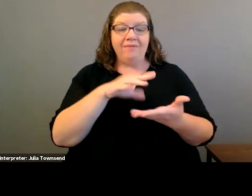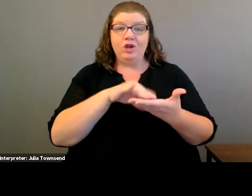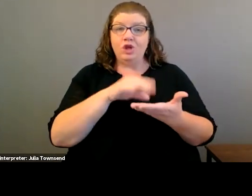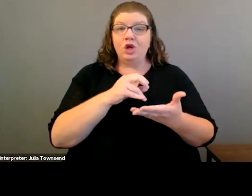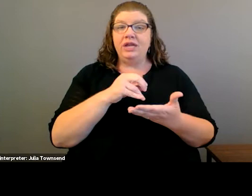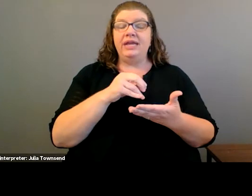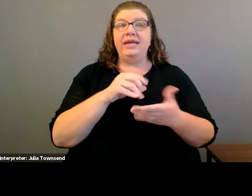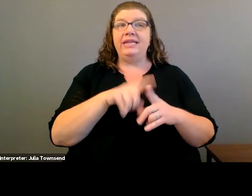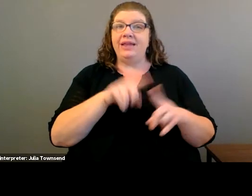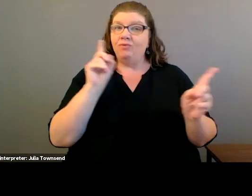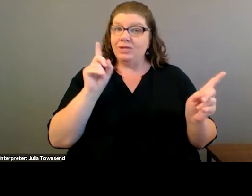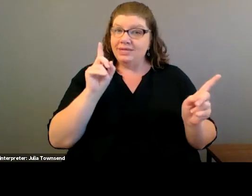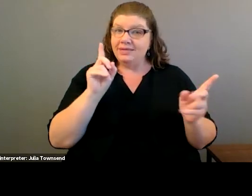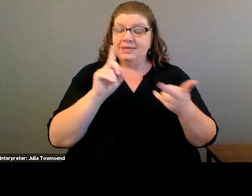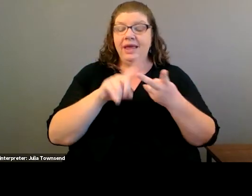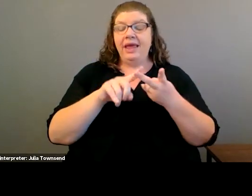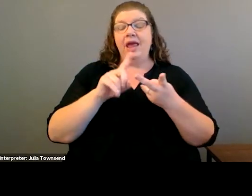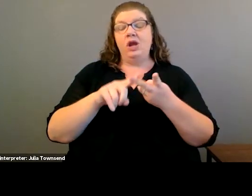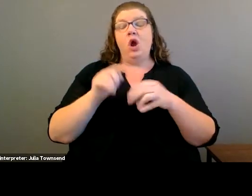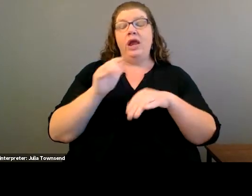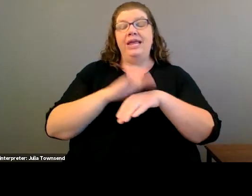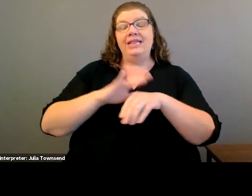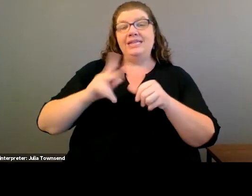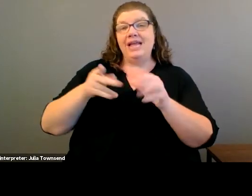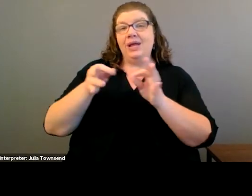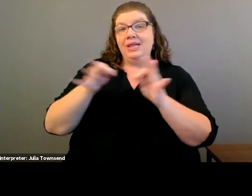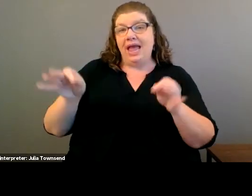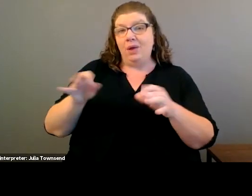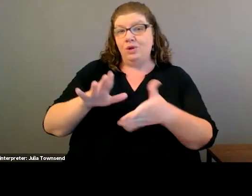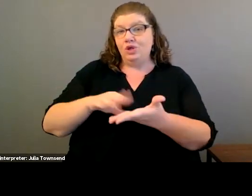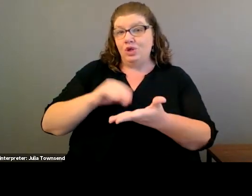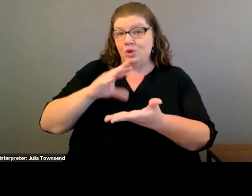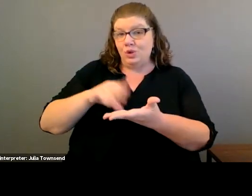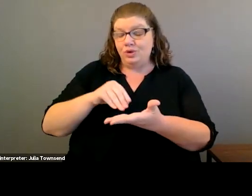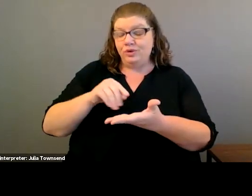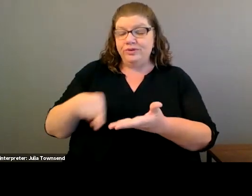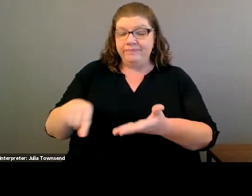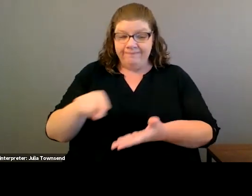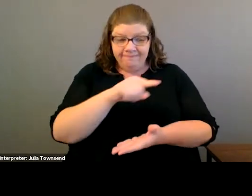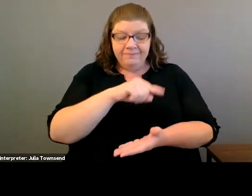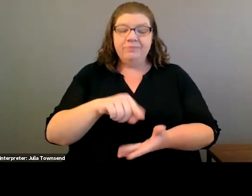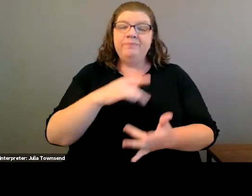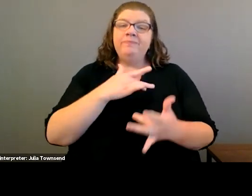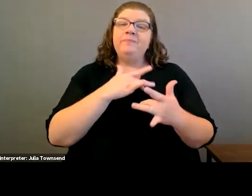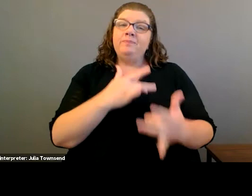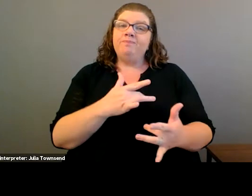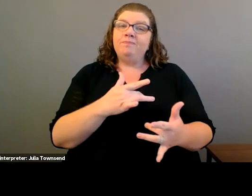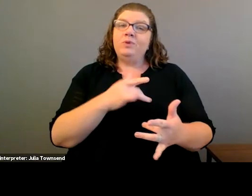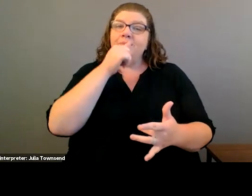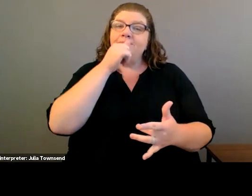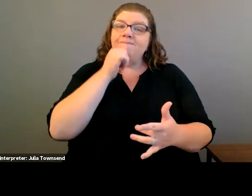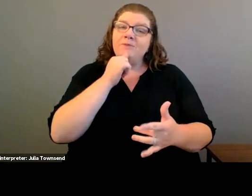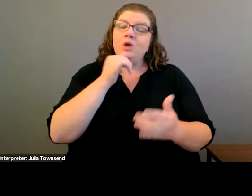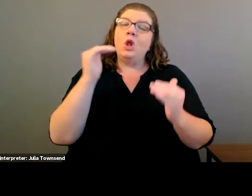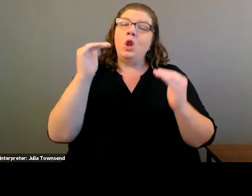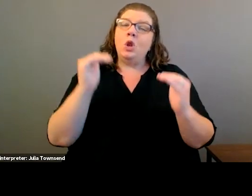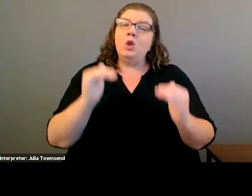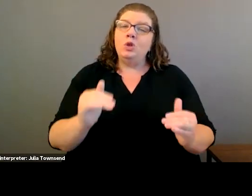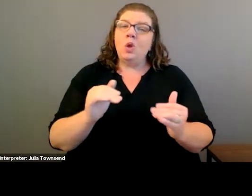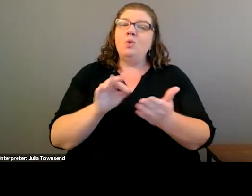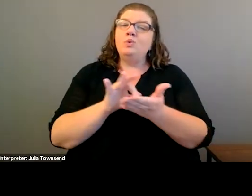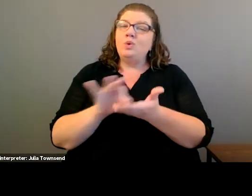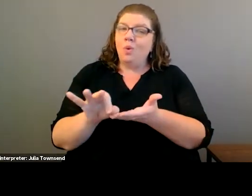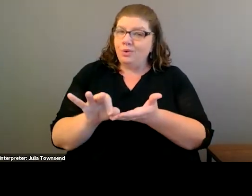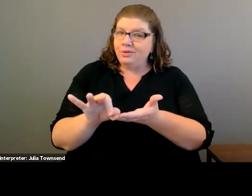language learners are the ones who are with painfully low scores. And the